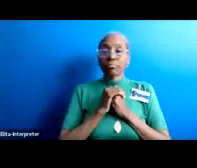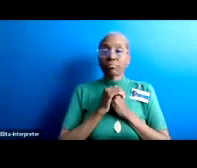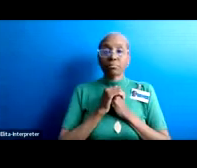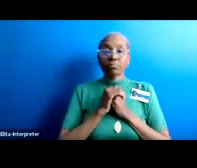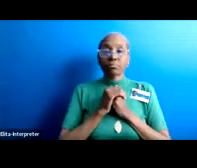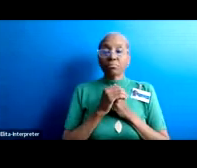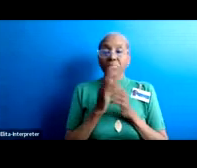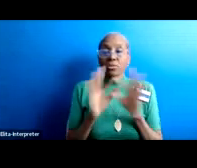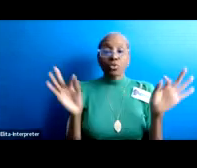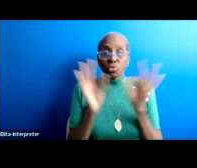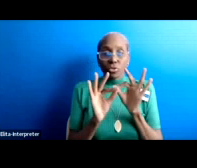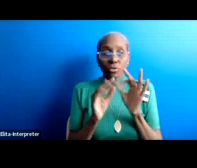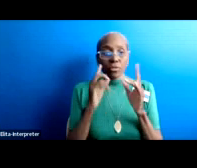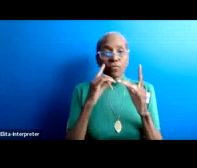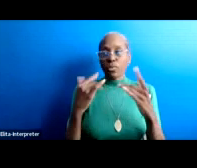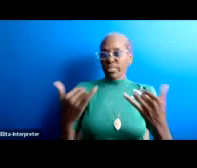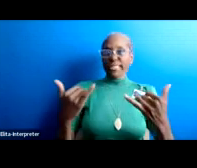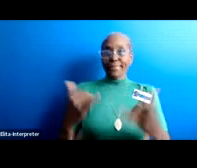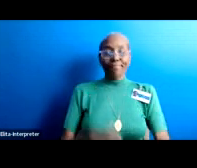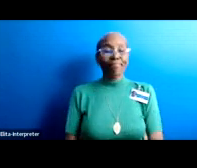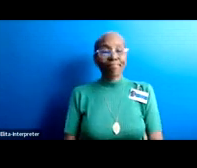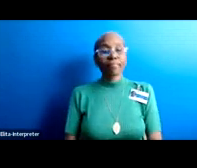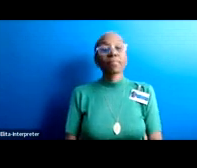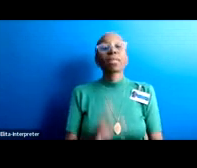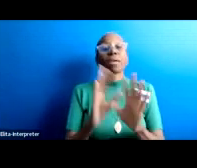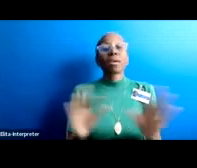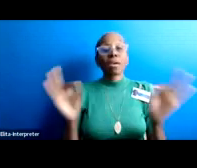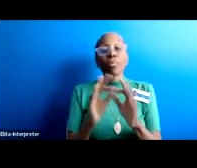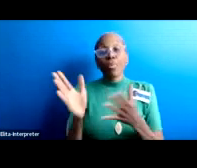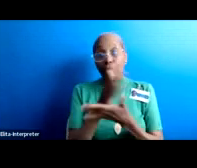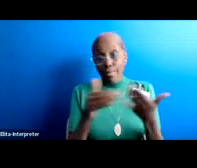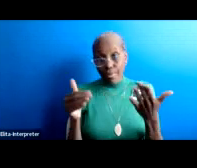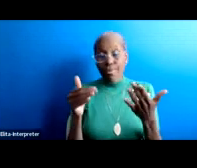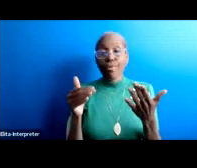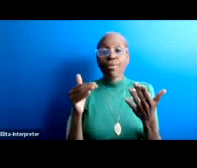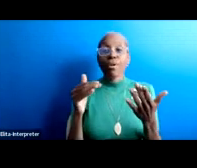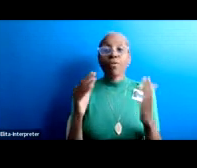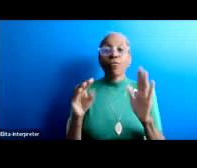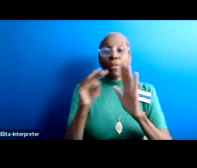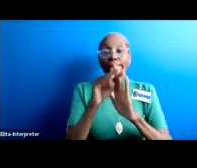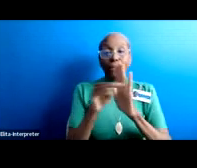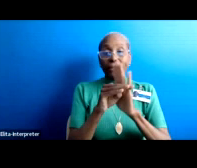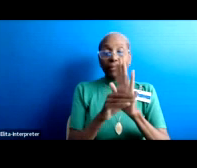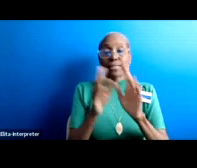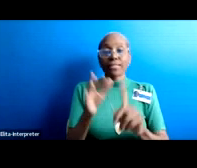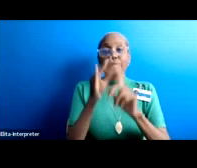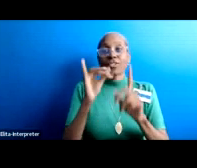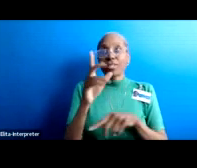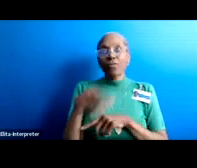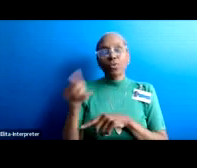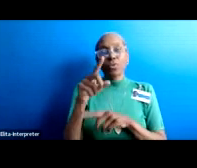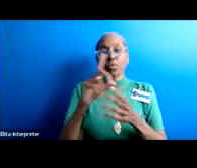It's just crucial, I think, in this day and age. A very important aspect of listing, especially if you